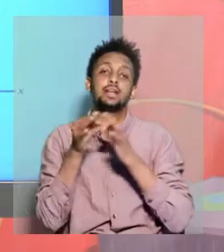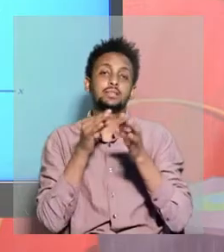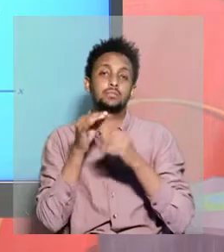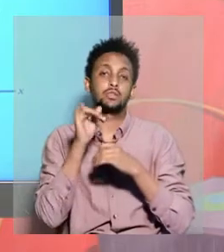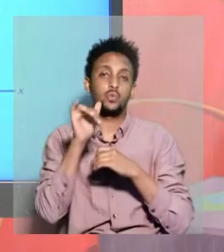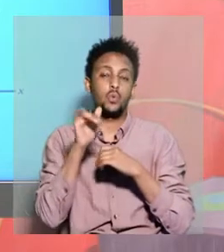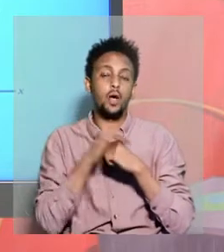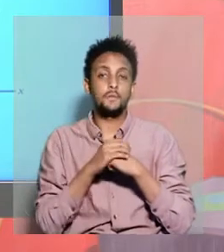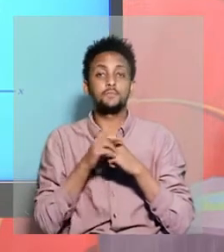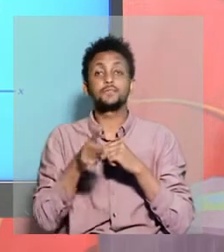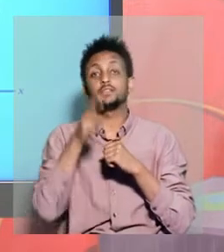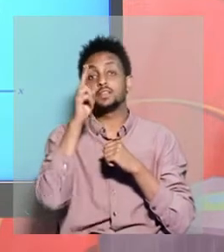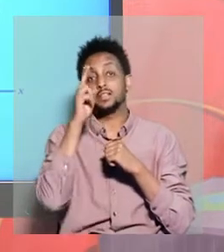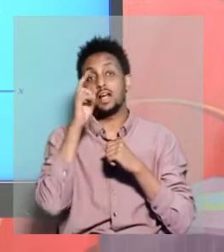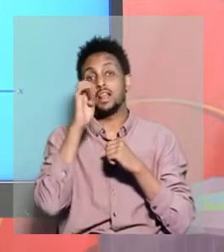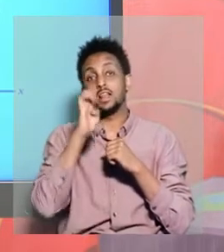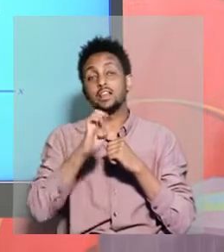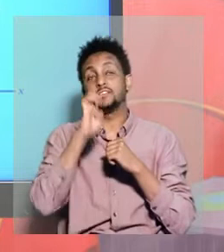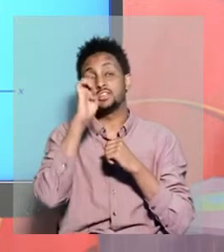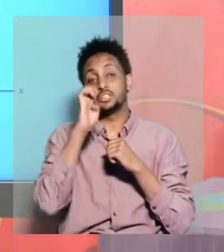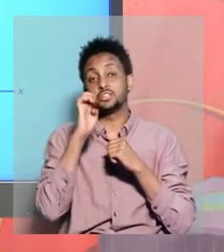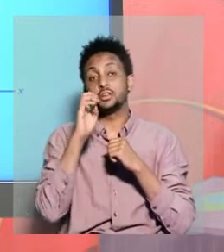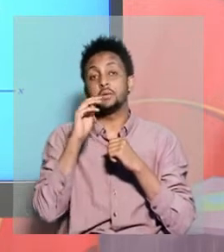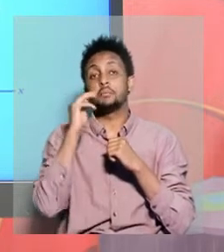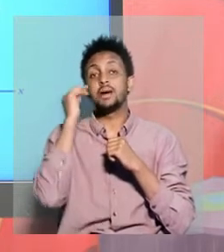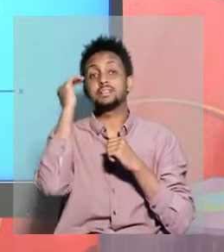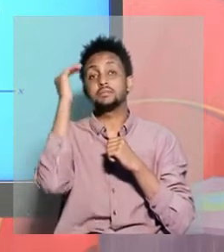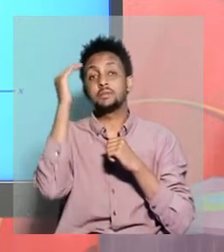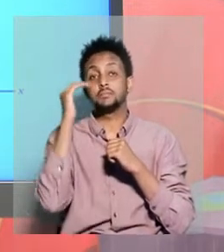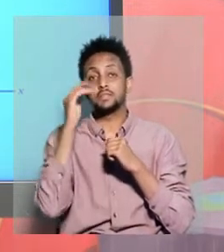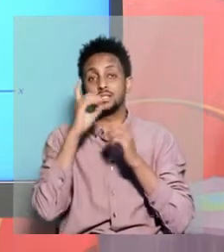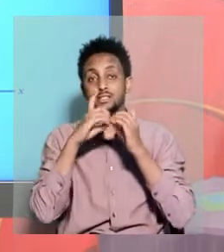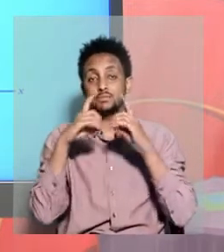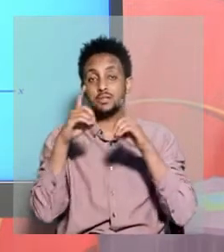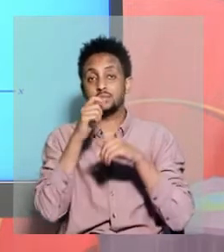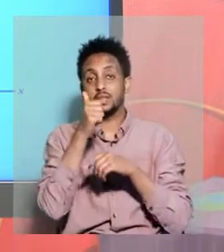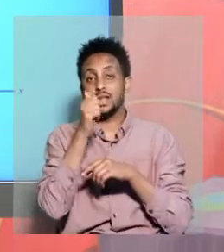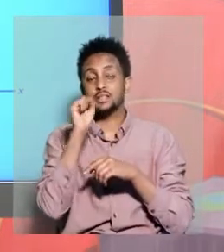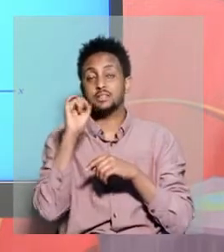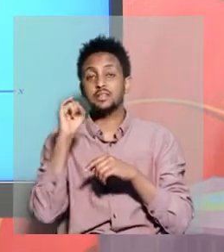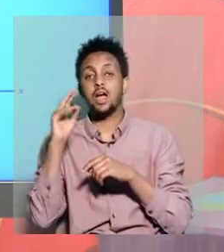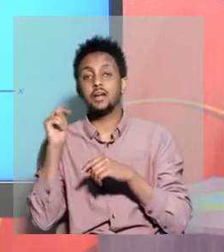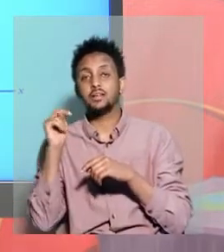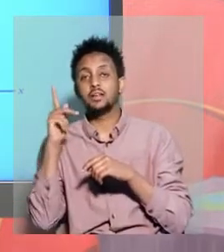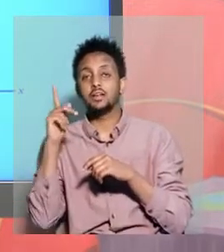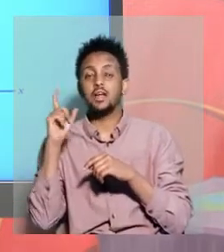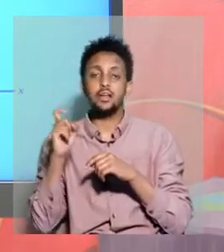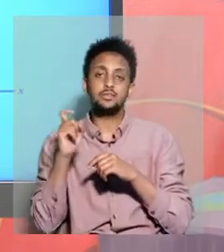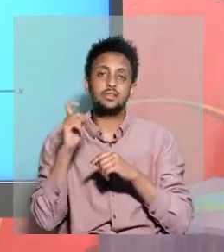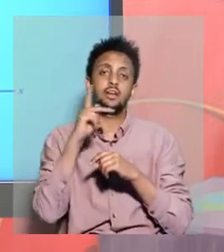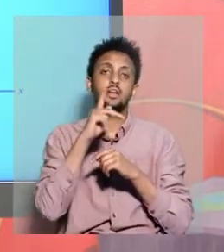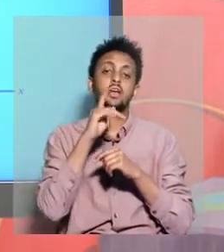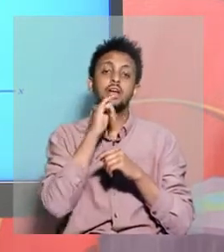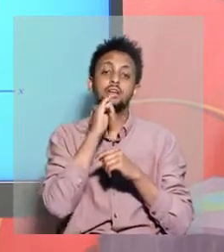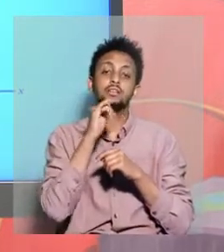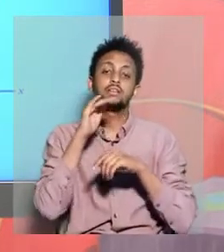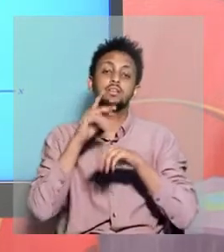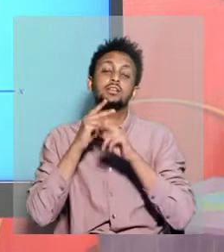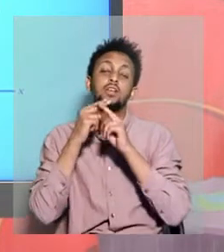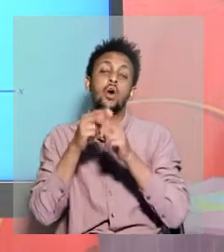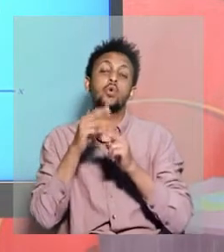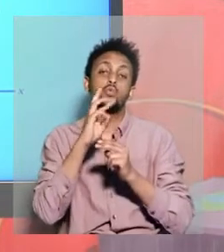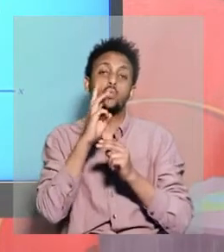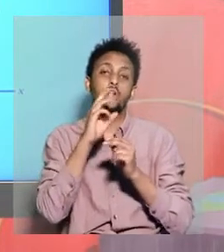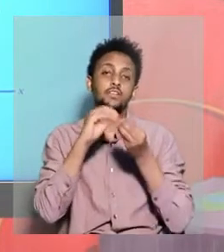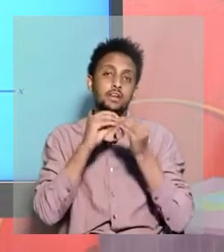express y, the vertical elevation, the maximum possible displacement, a sine kx, where k is known to be the